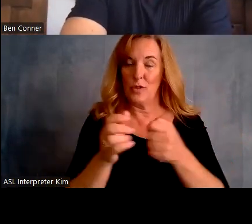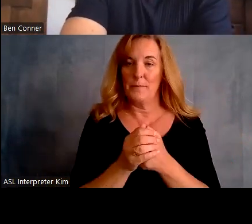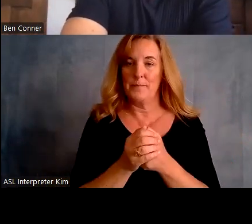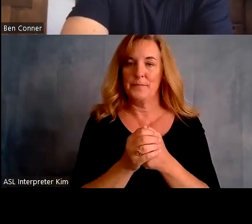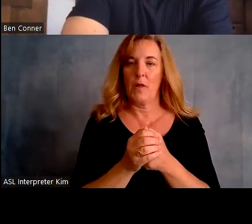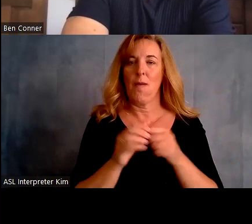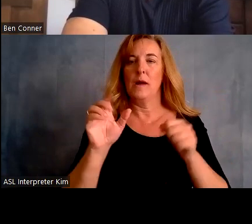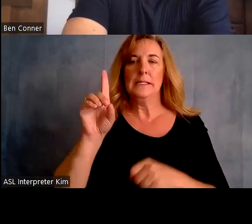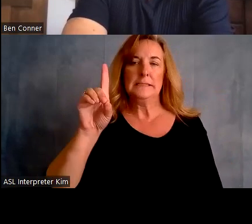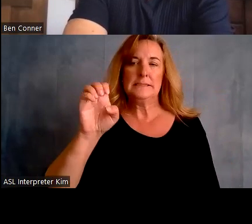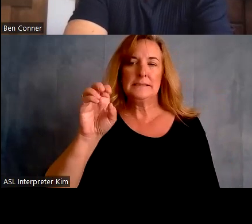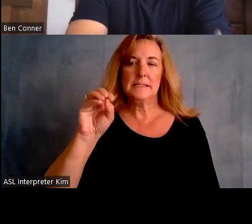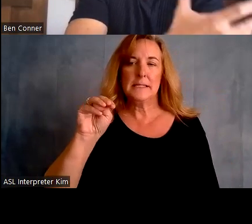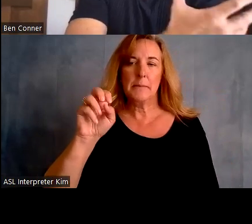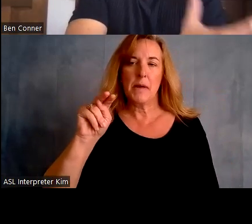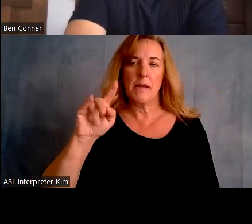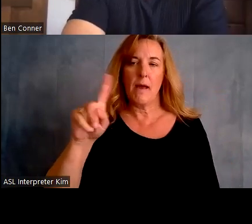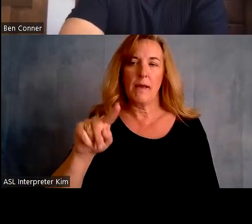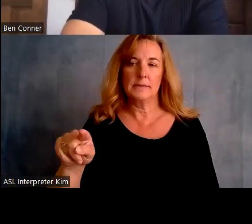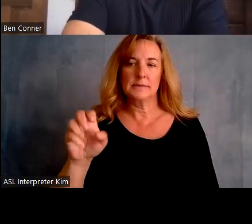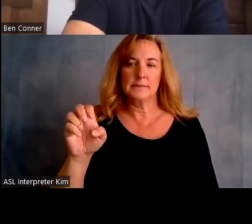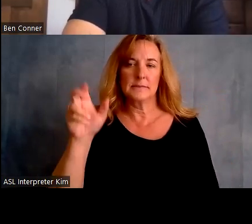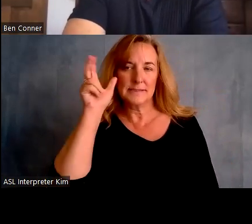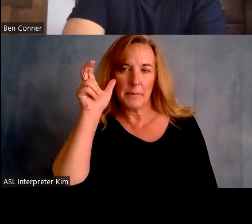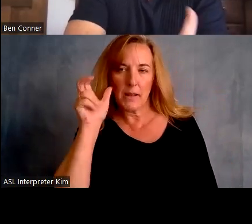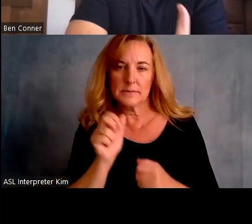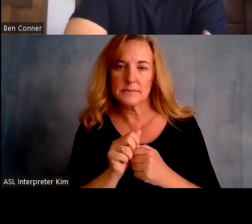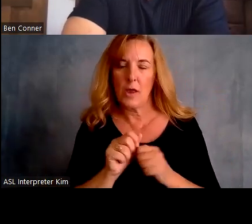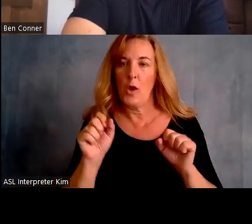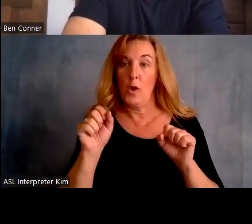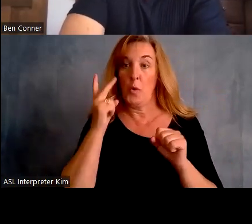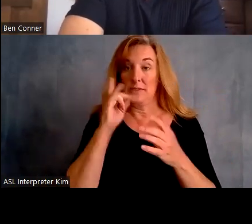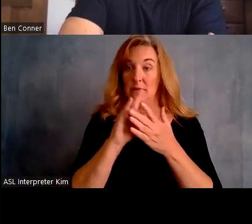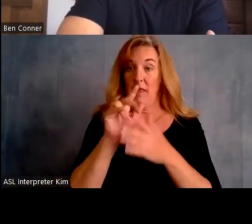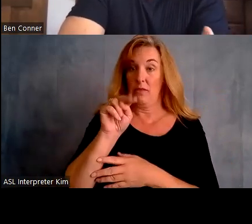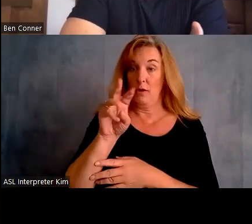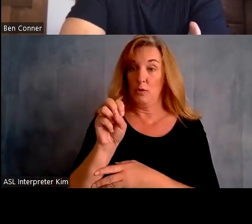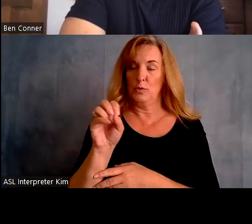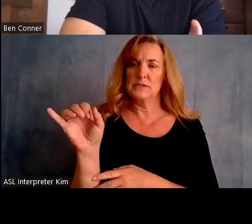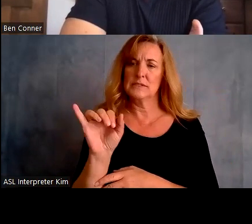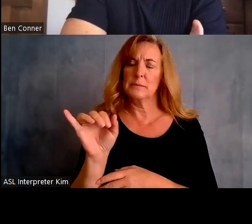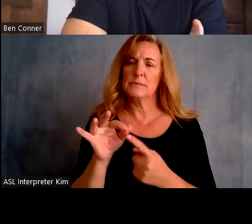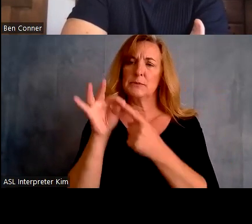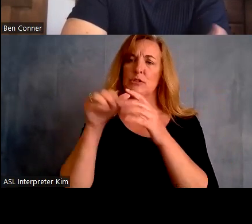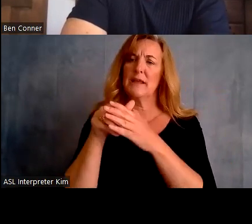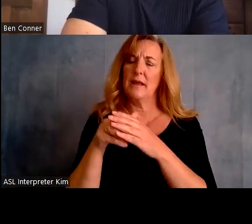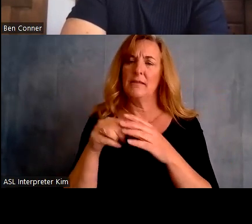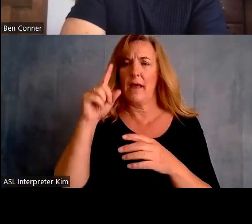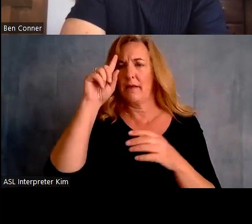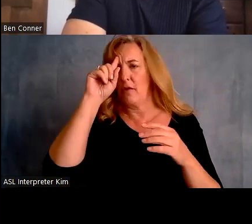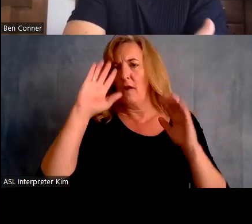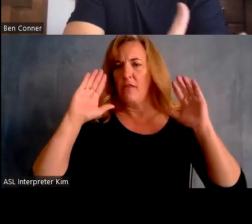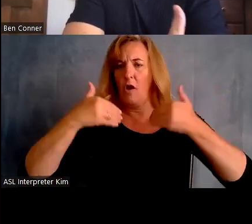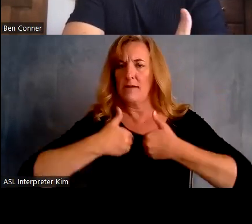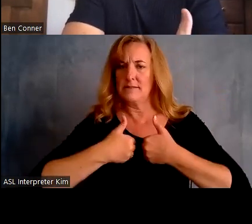Demonizing. We see this in the news, particularly around people on the autism spectrum and mental health challenges,